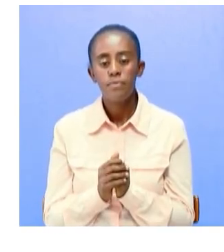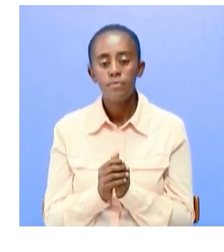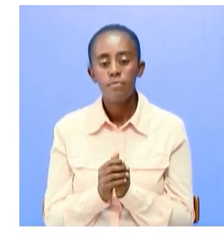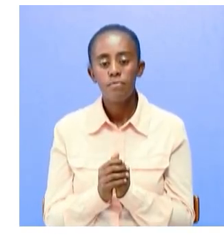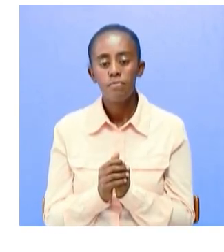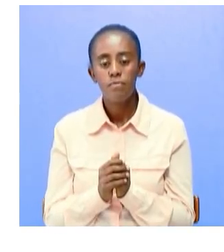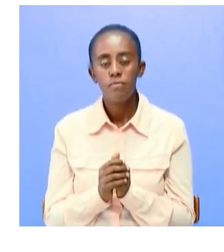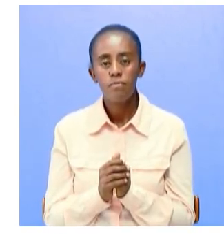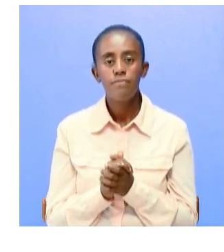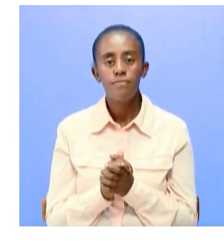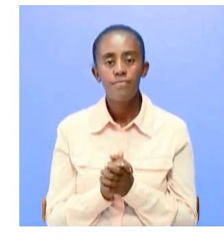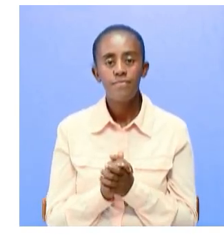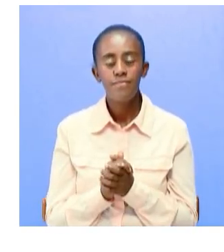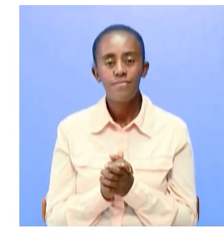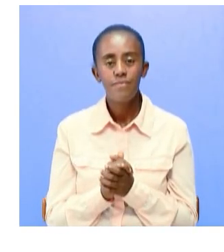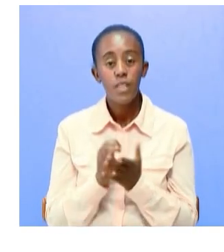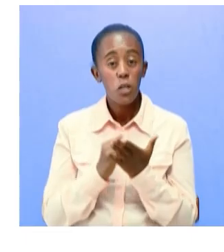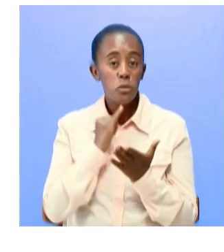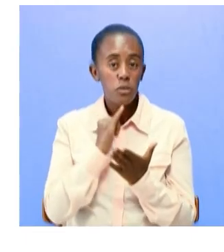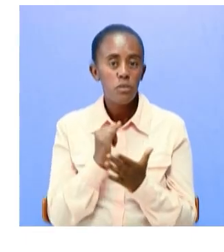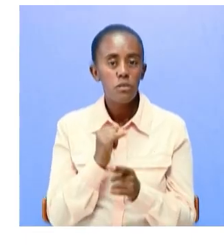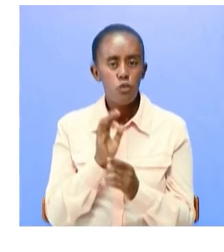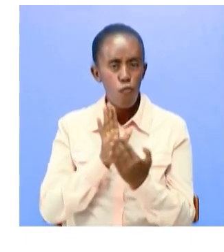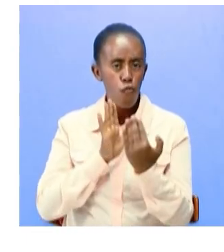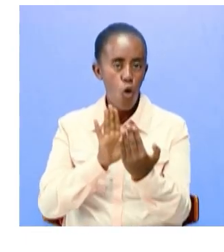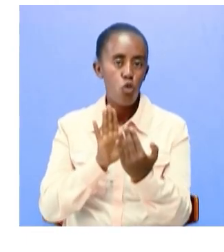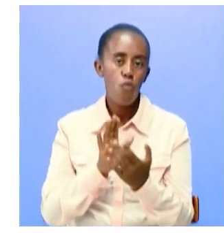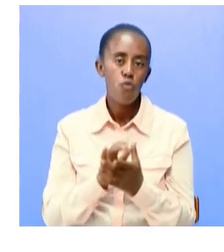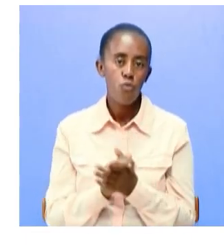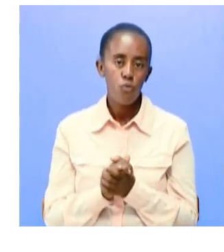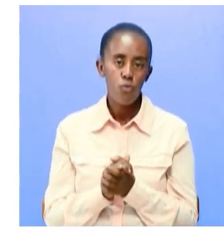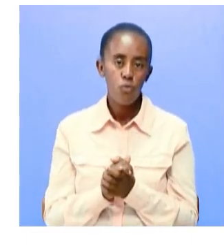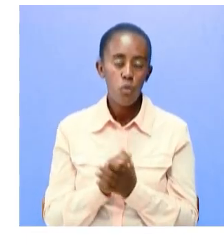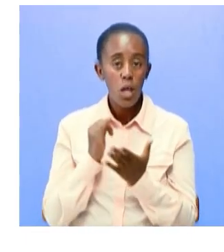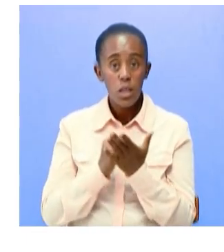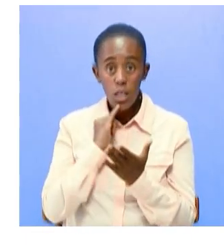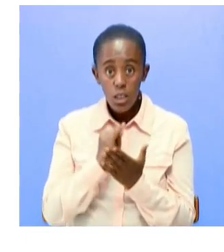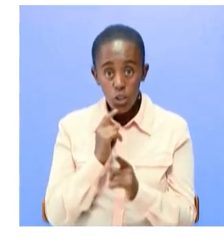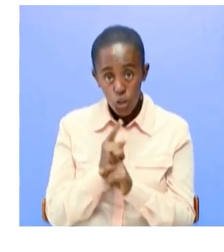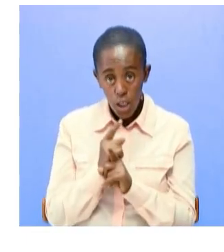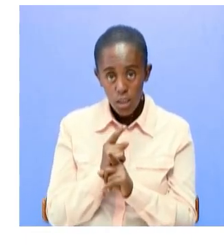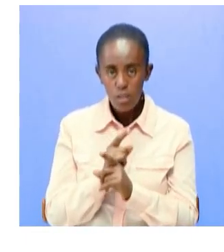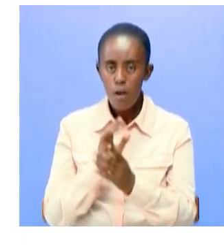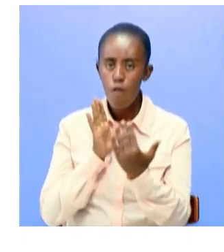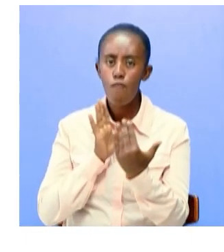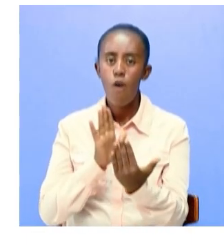turn right. It is just in front of you. It is just